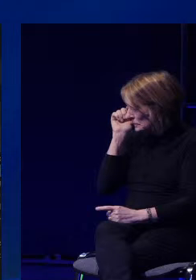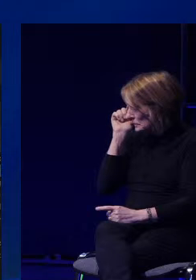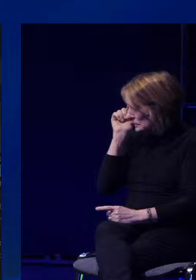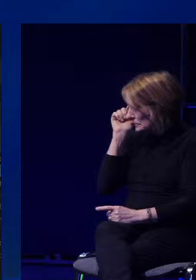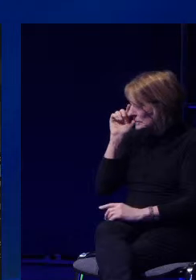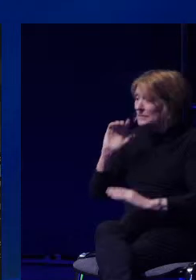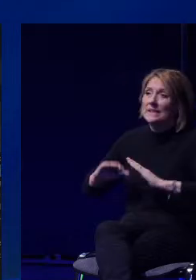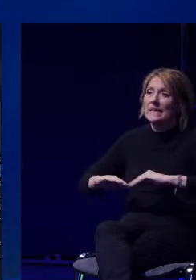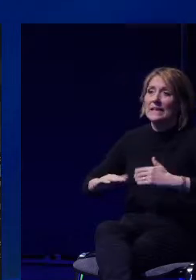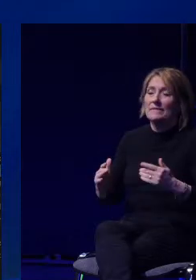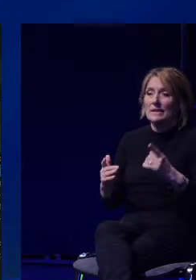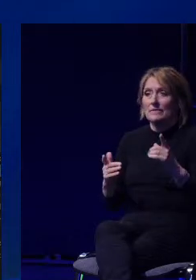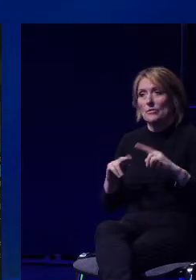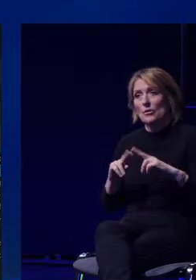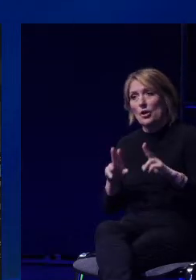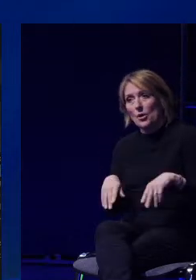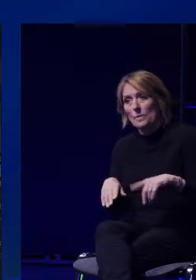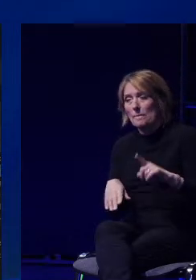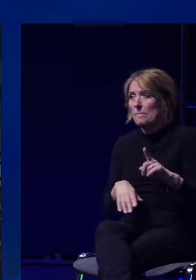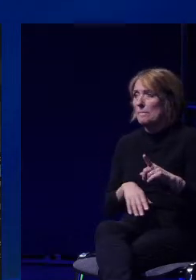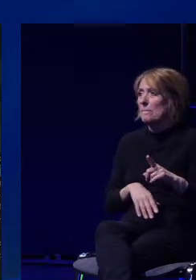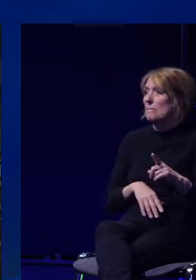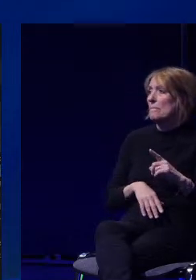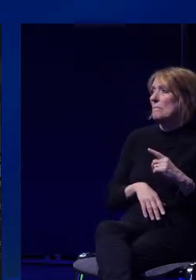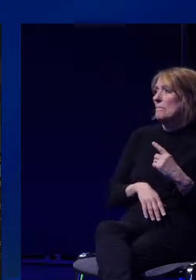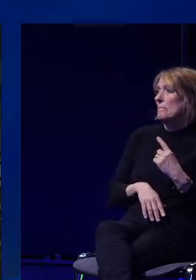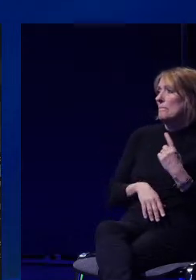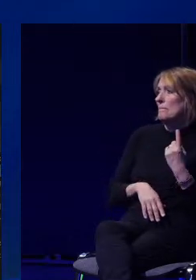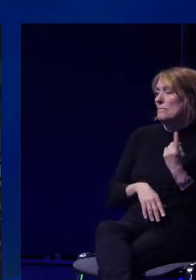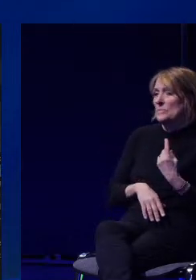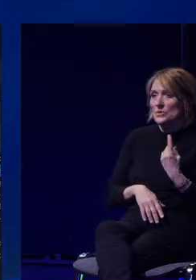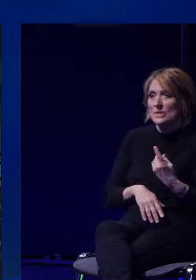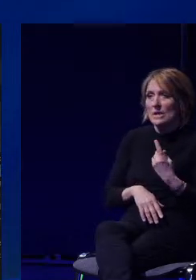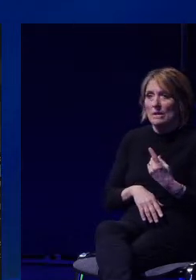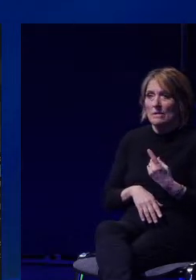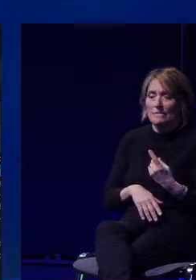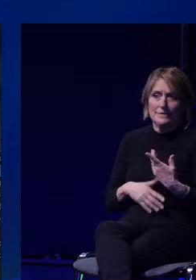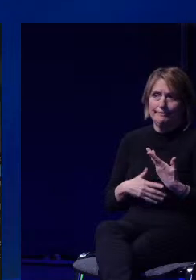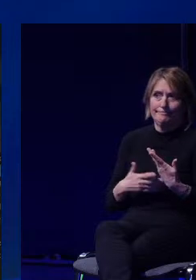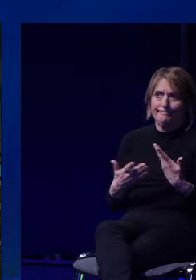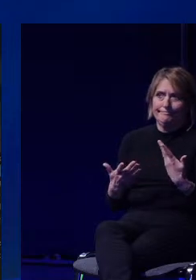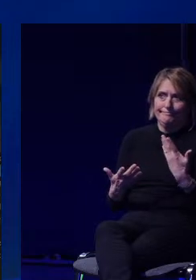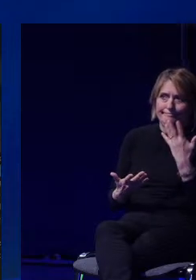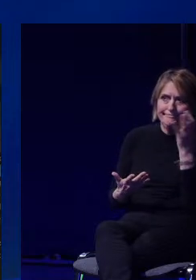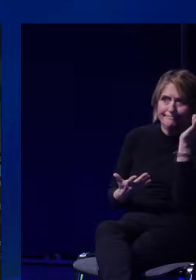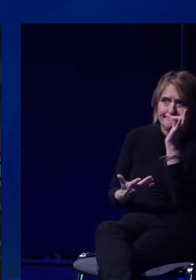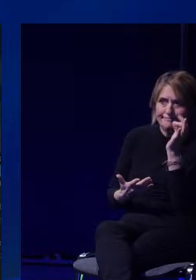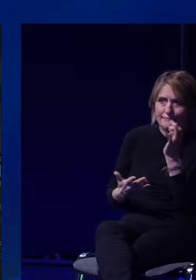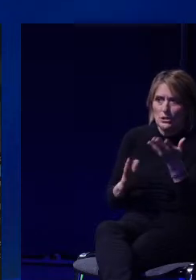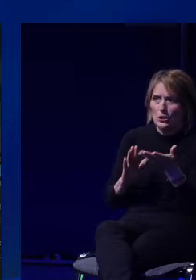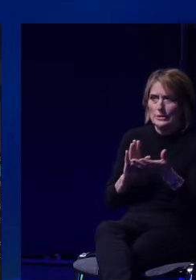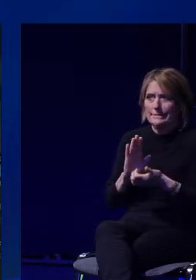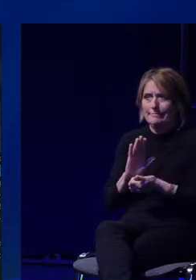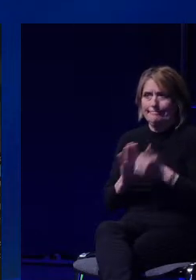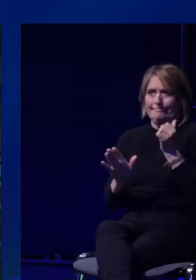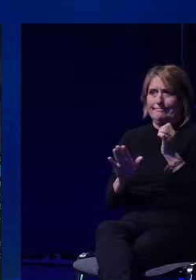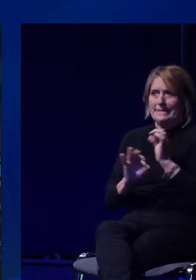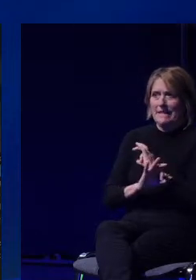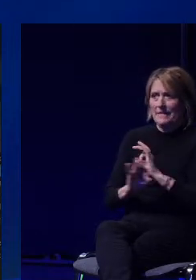even if you're home, right? You are home and you're not an expert in any of